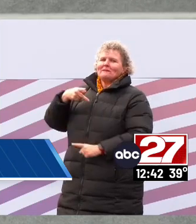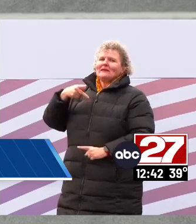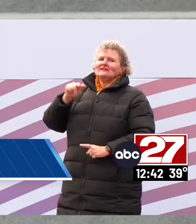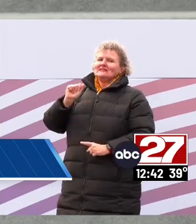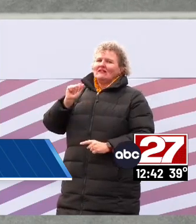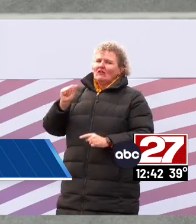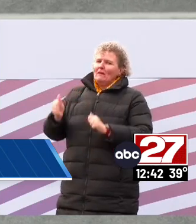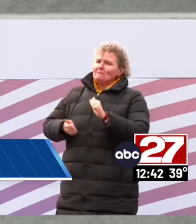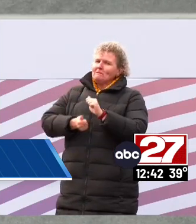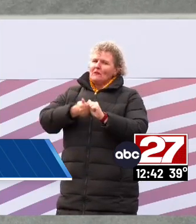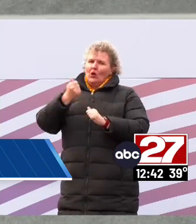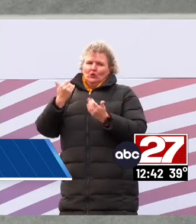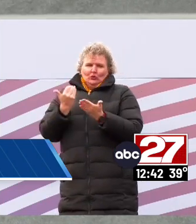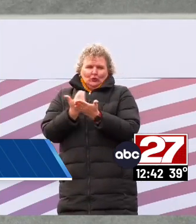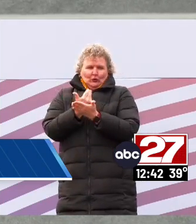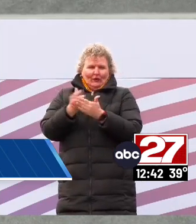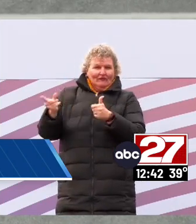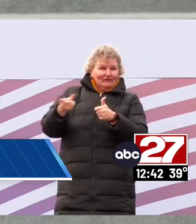First Lady,